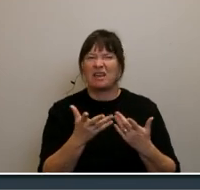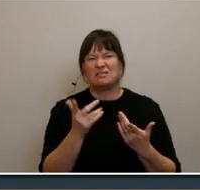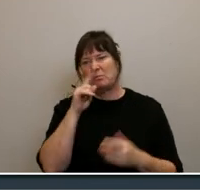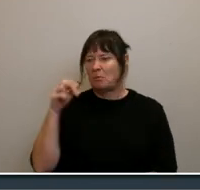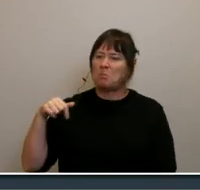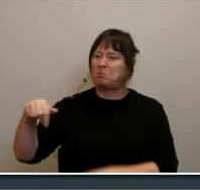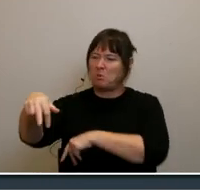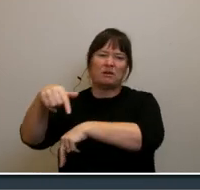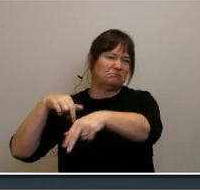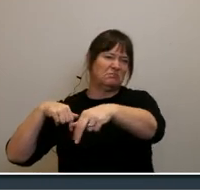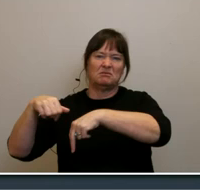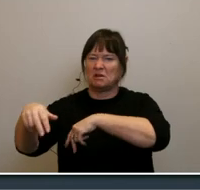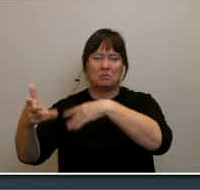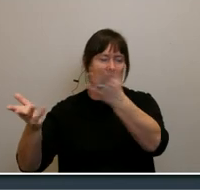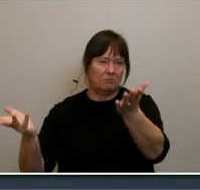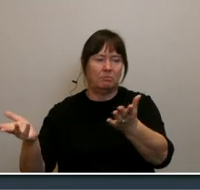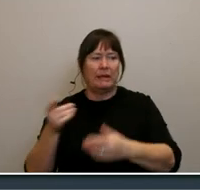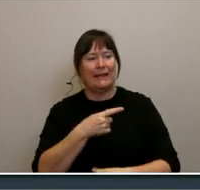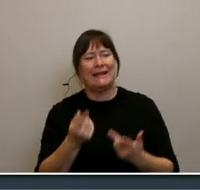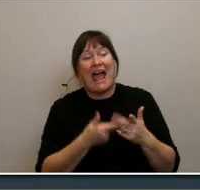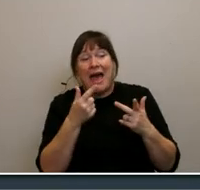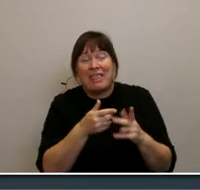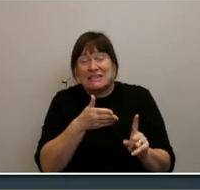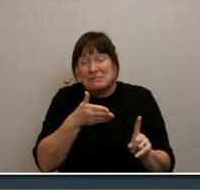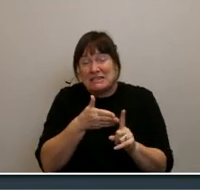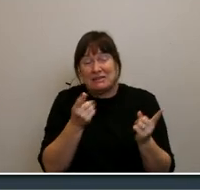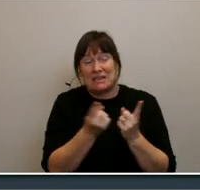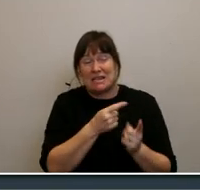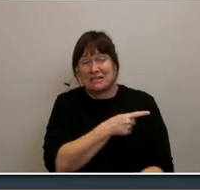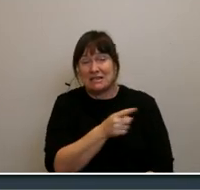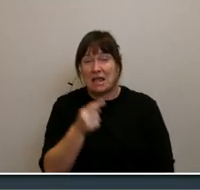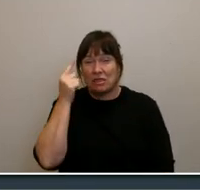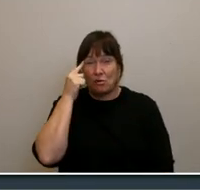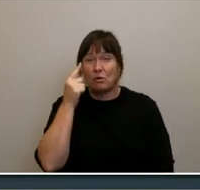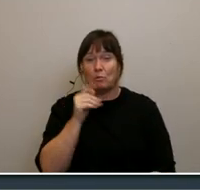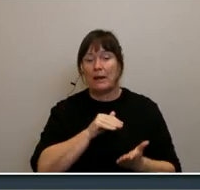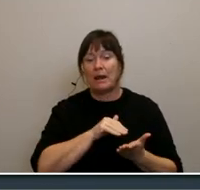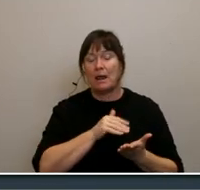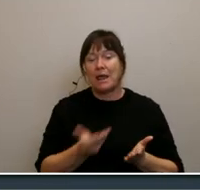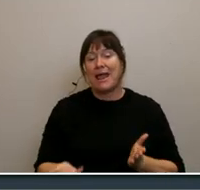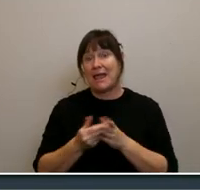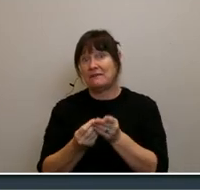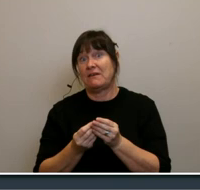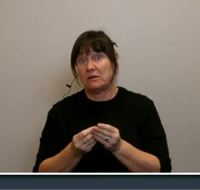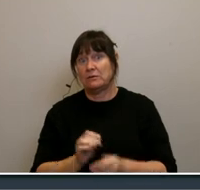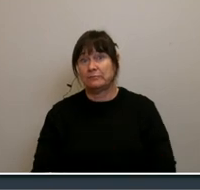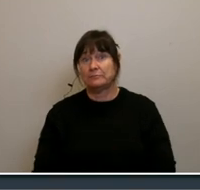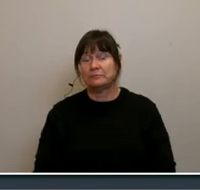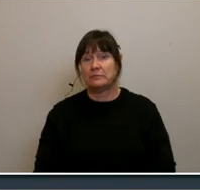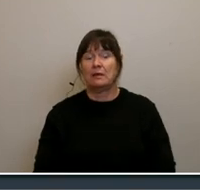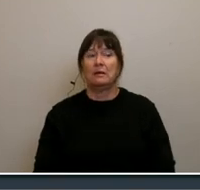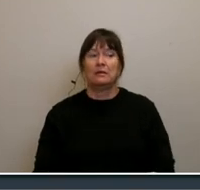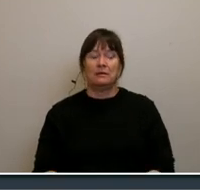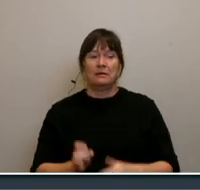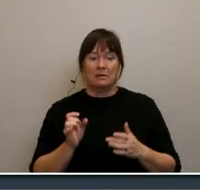the streets and that type of, were there any other specific features they thought might add value to the concept? I mean, I think that